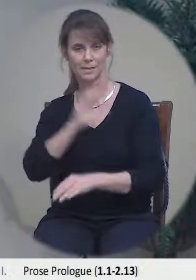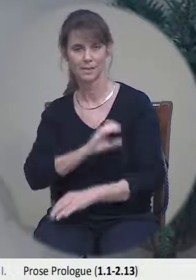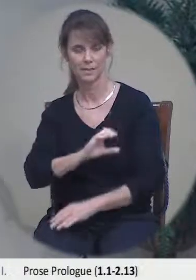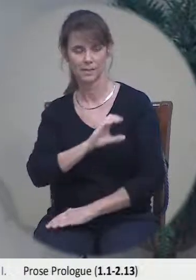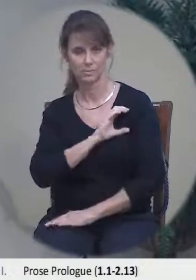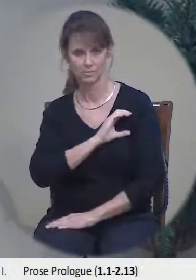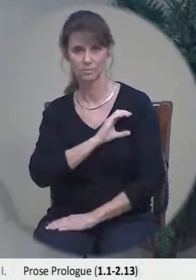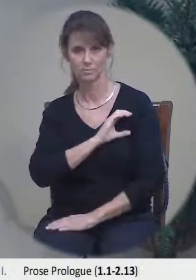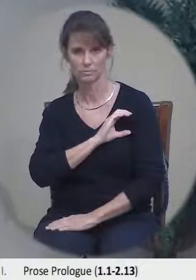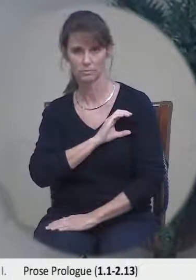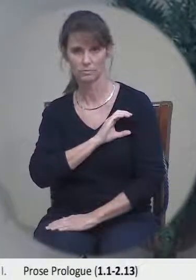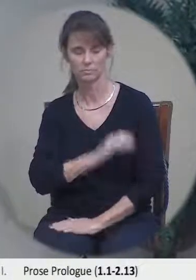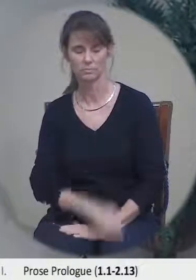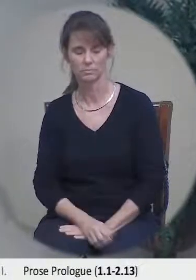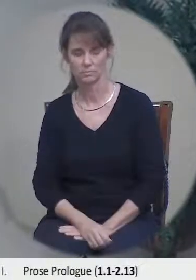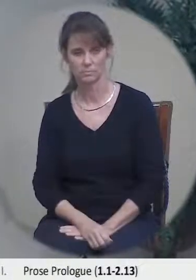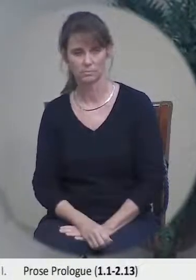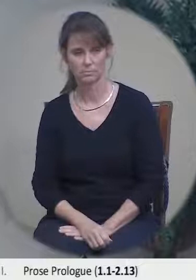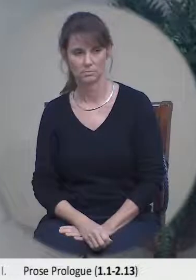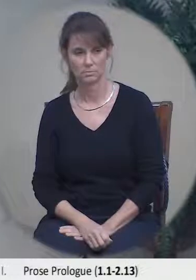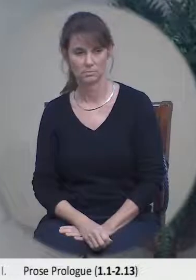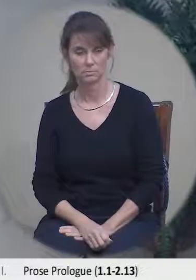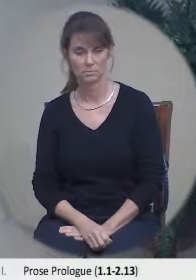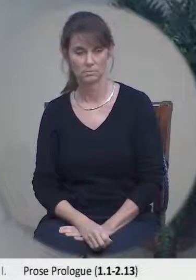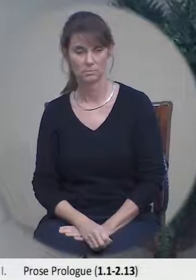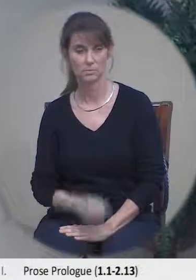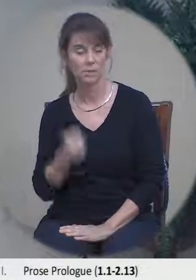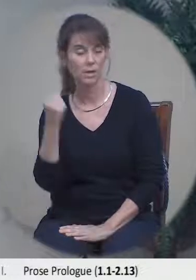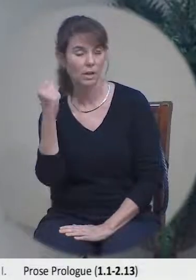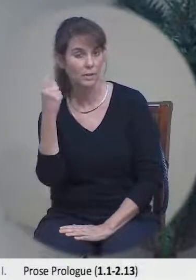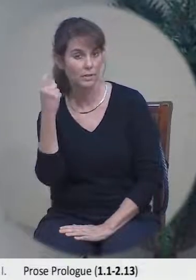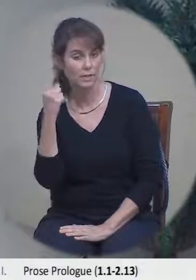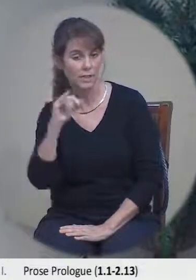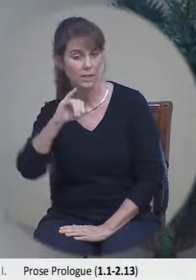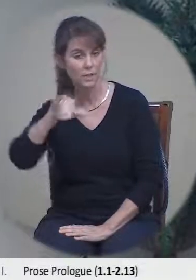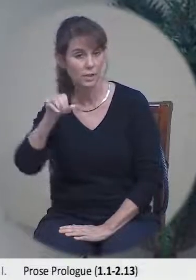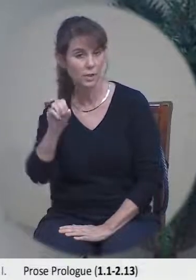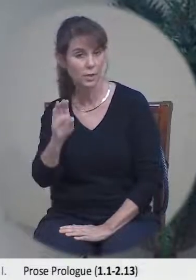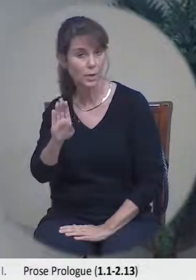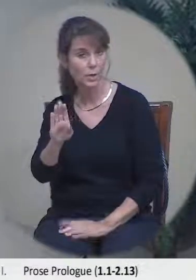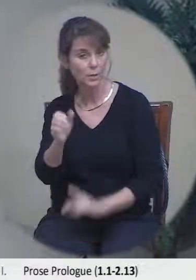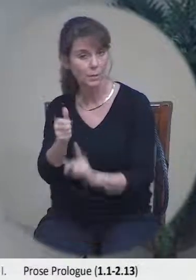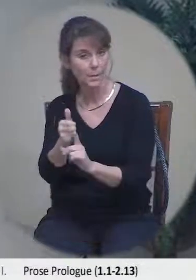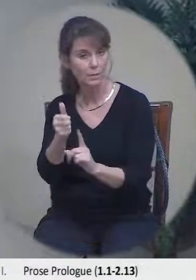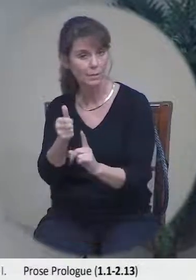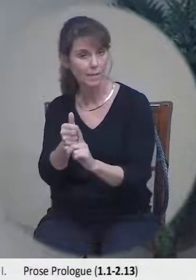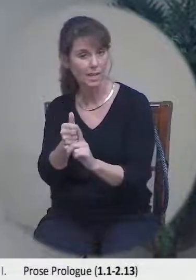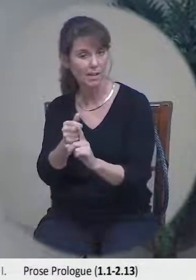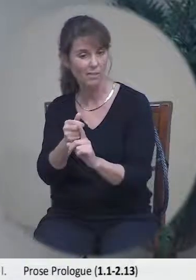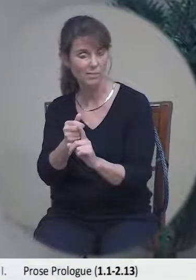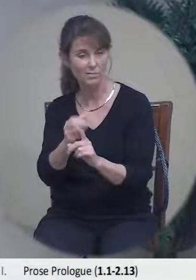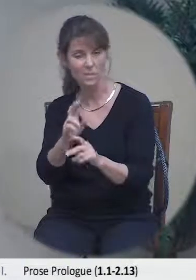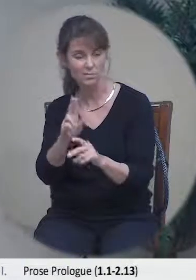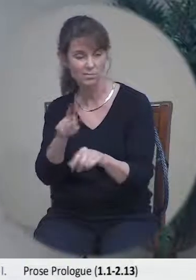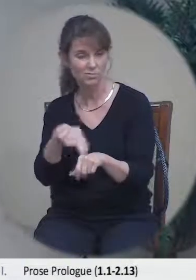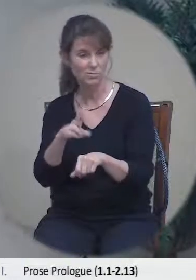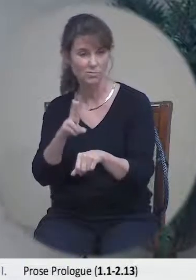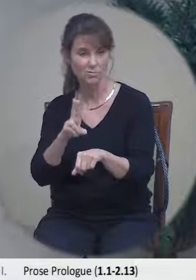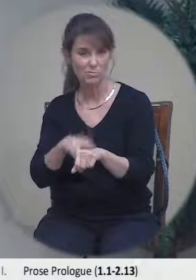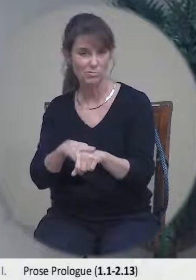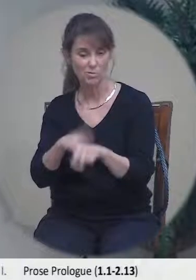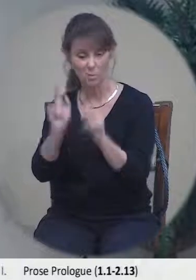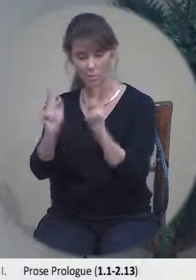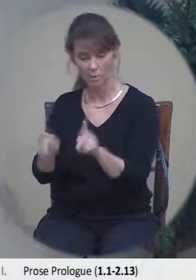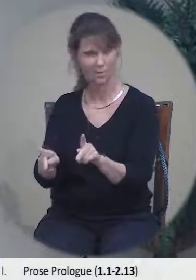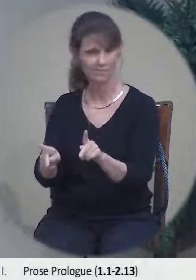we need to understand right at the onset, that Job in some senses is not any ordinary man. And what I mean by that is,